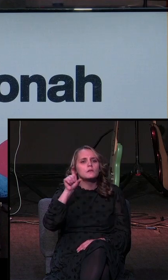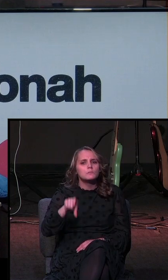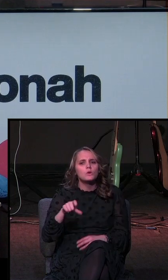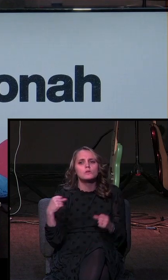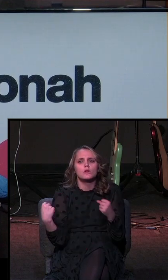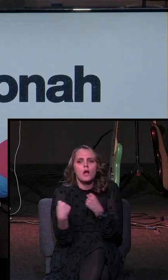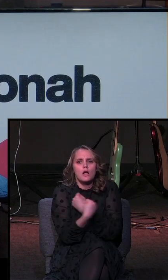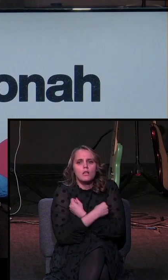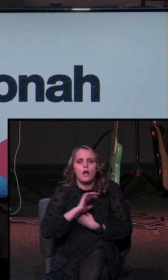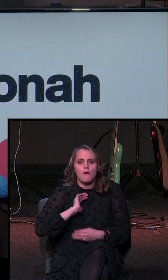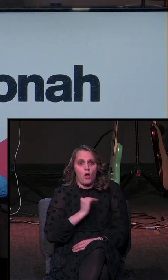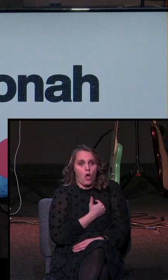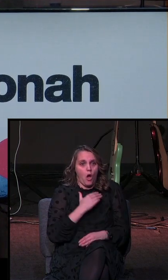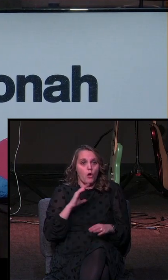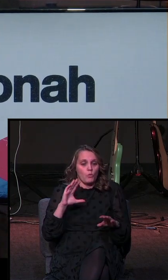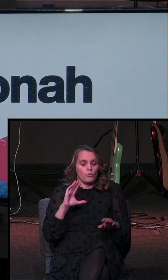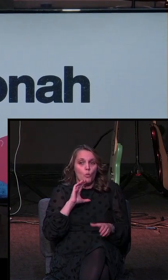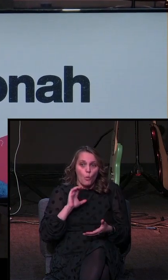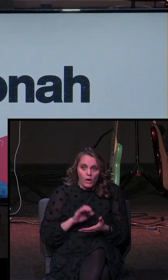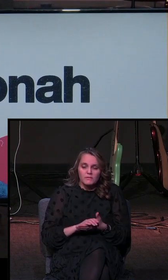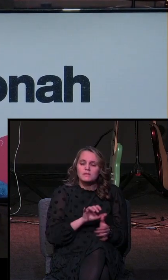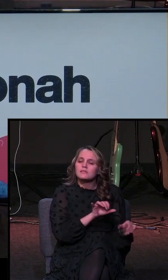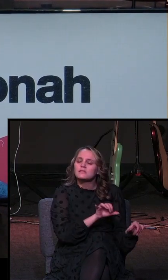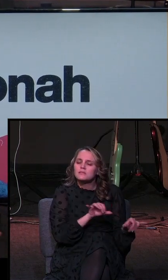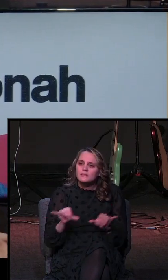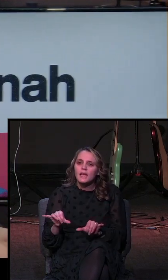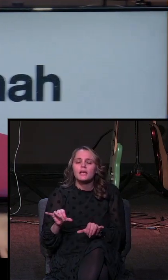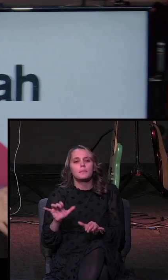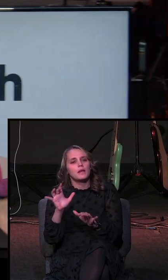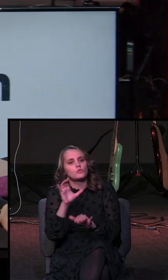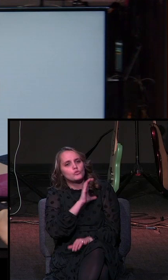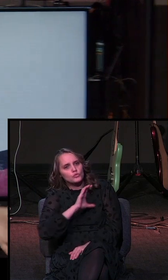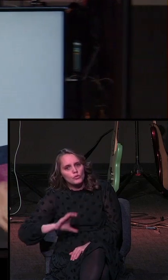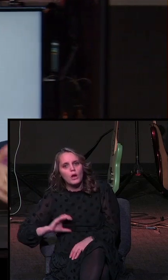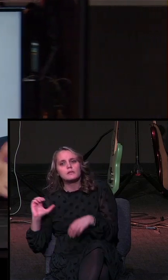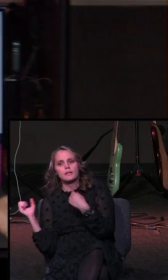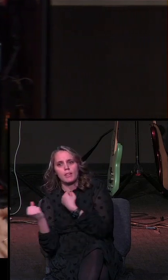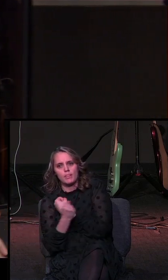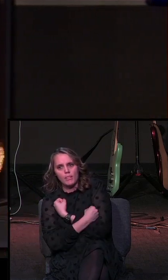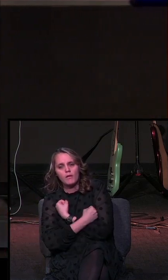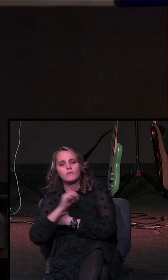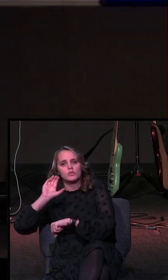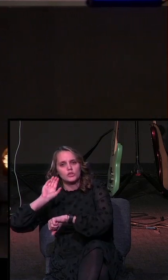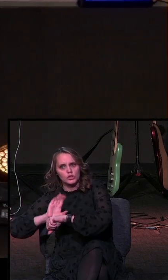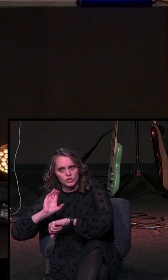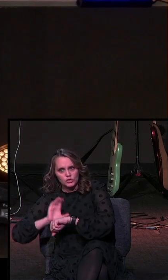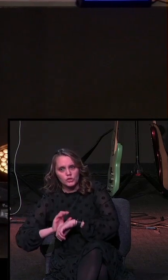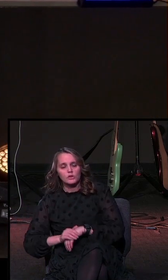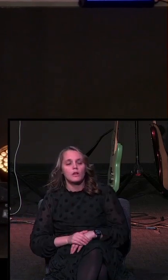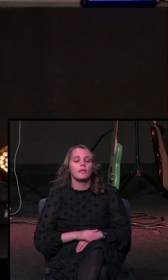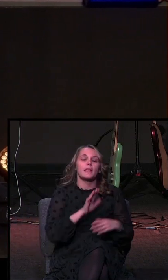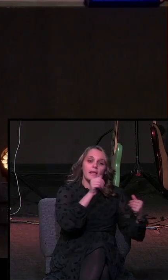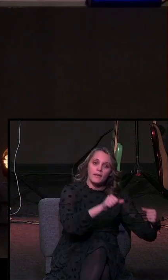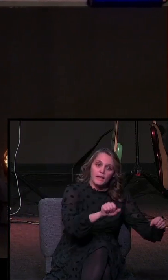loved the church. He sacrificed himself for her. He gave himself up for her so that she could be pure and holy.